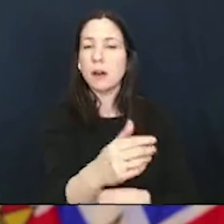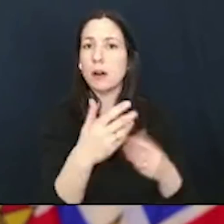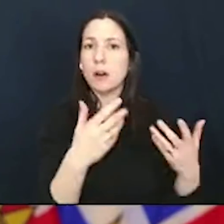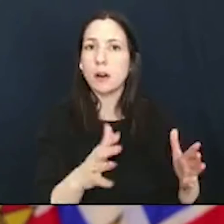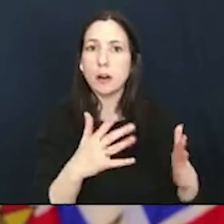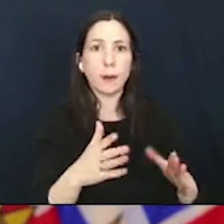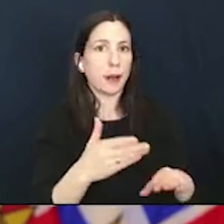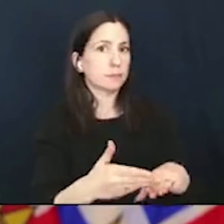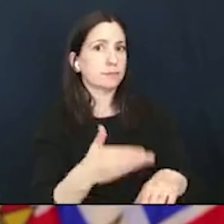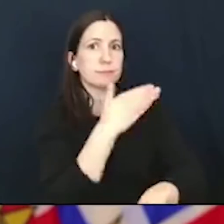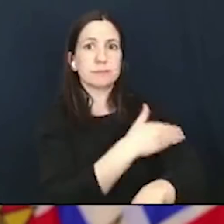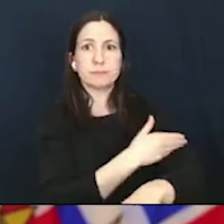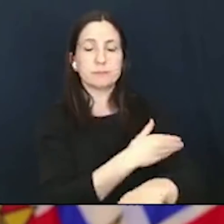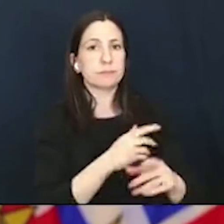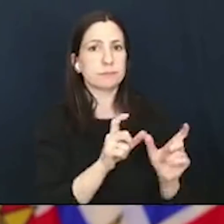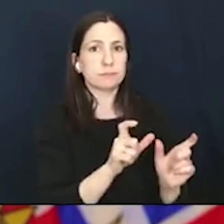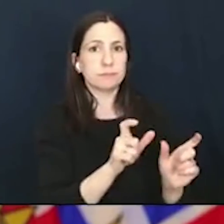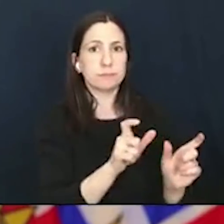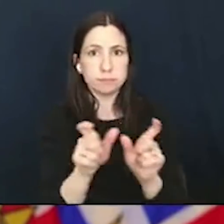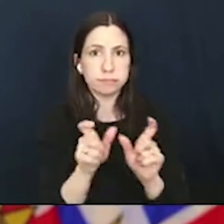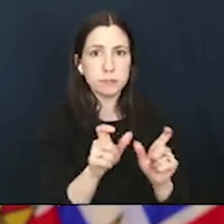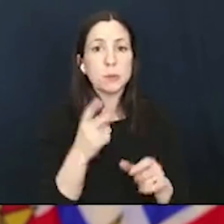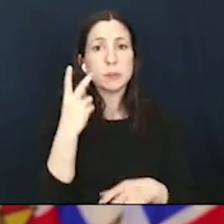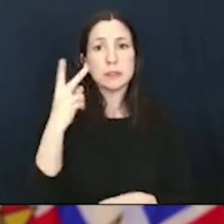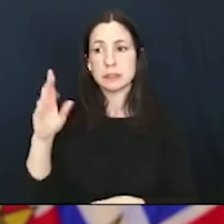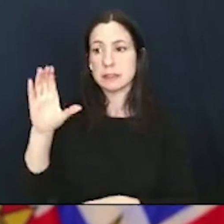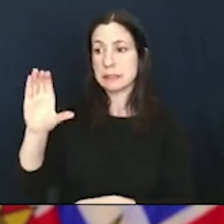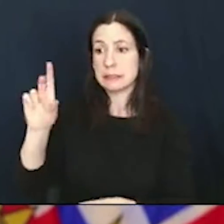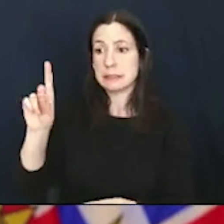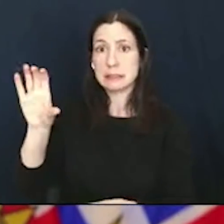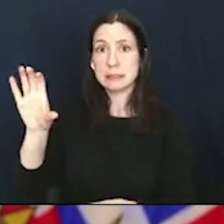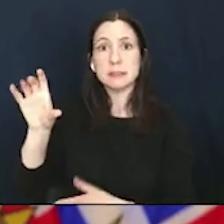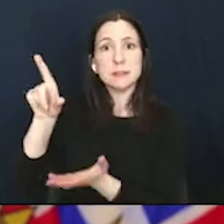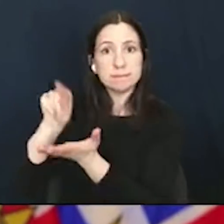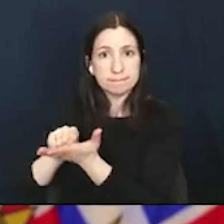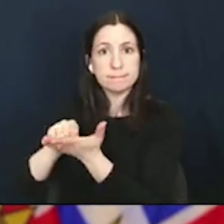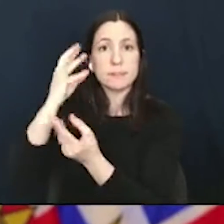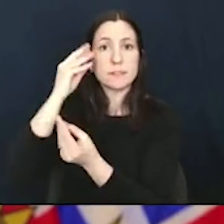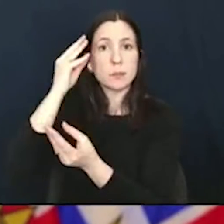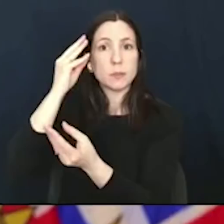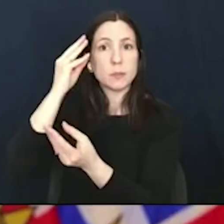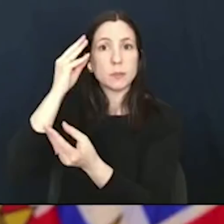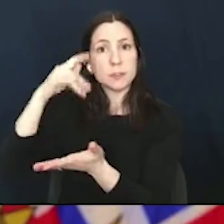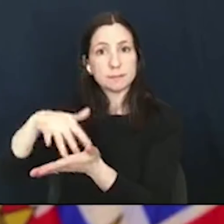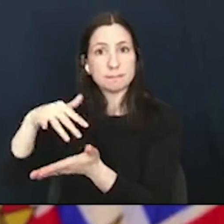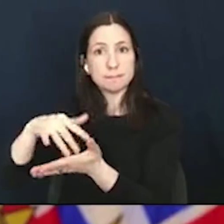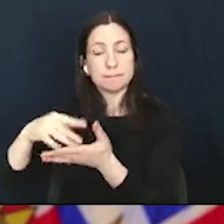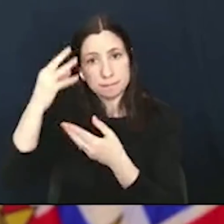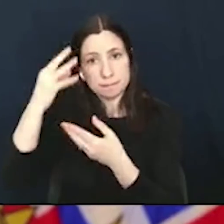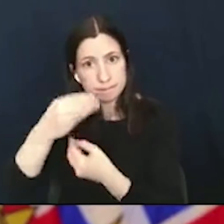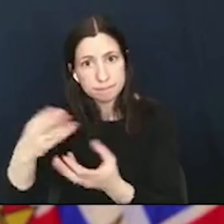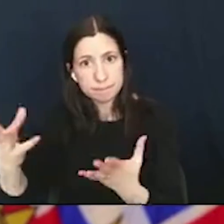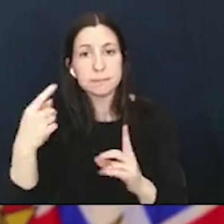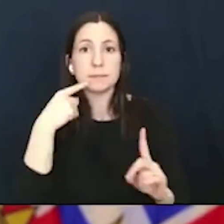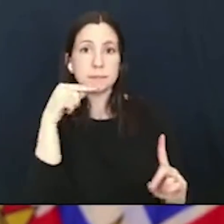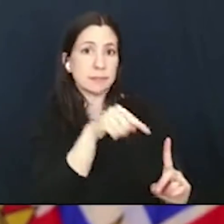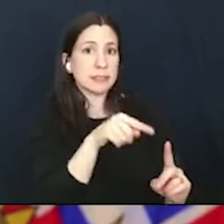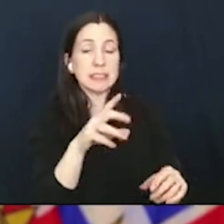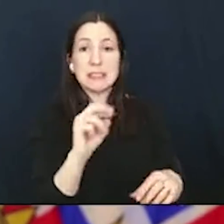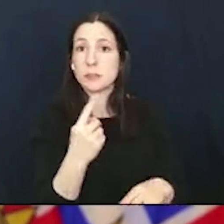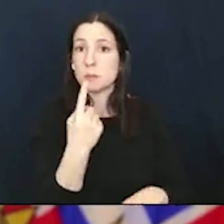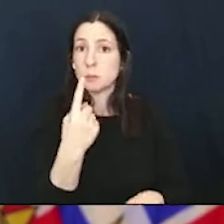vaccine effectiveness after a single dose in residents of long-term care and in healthcare workers who've received